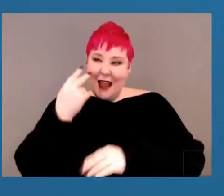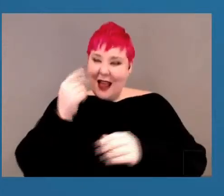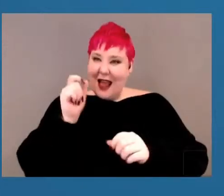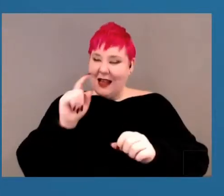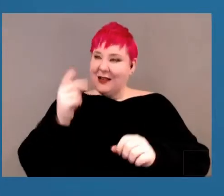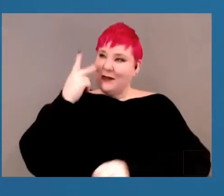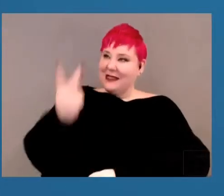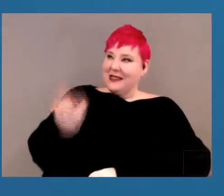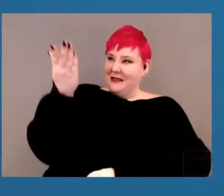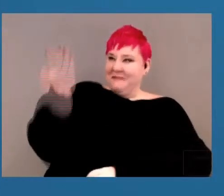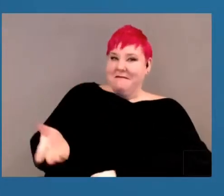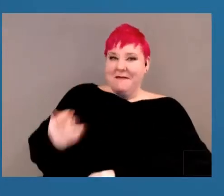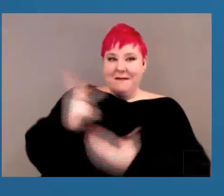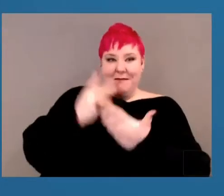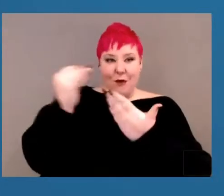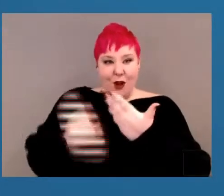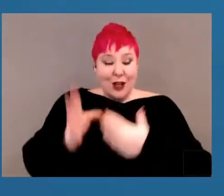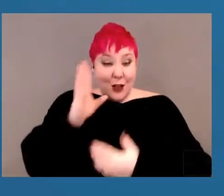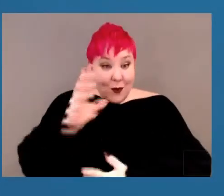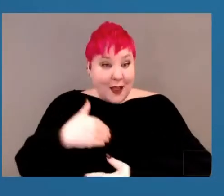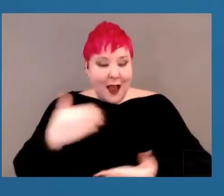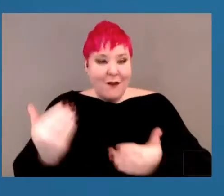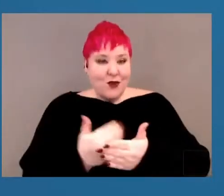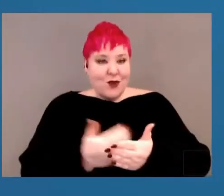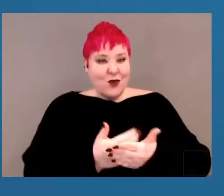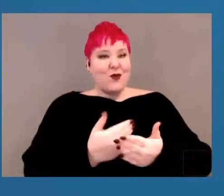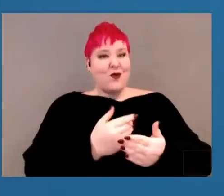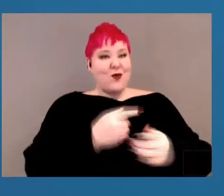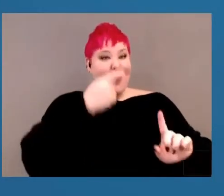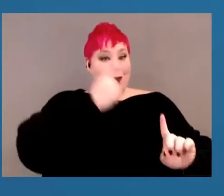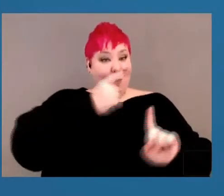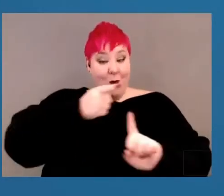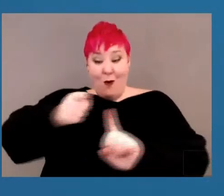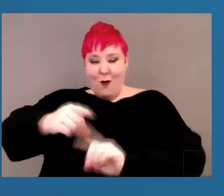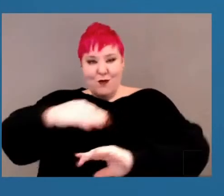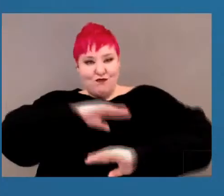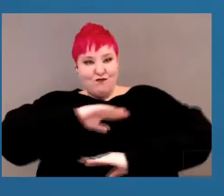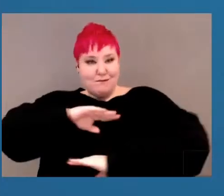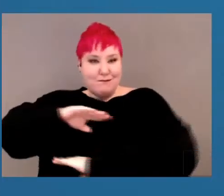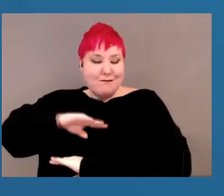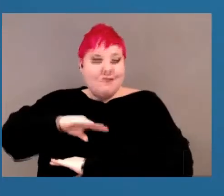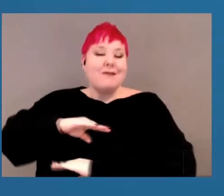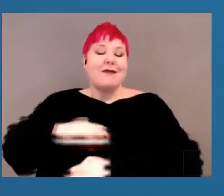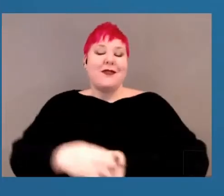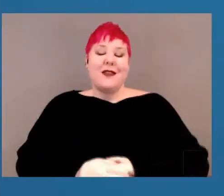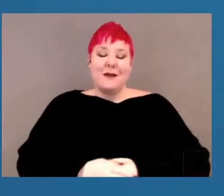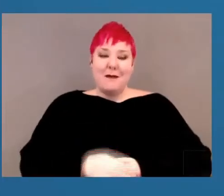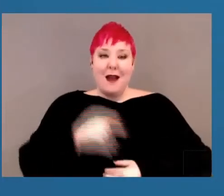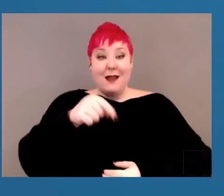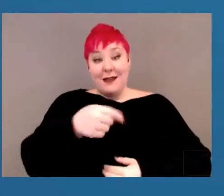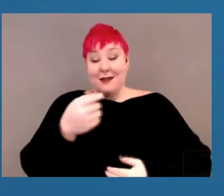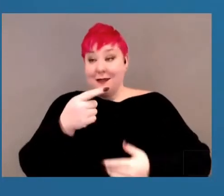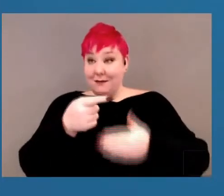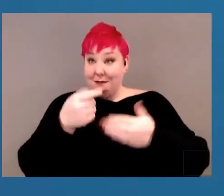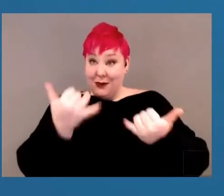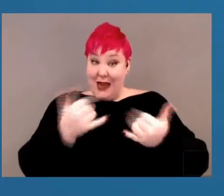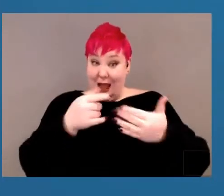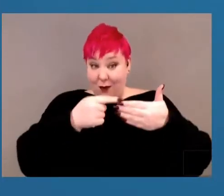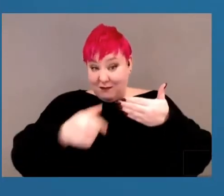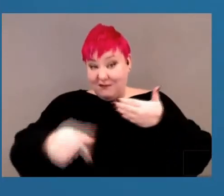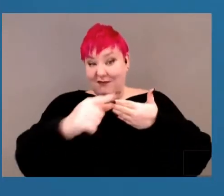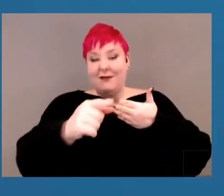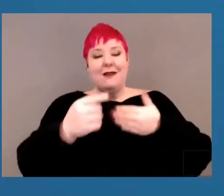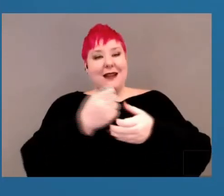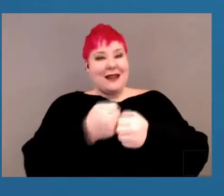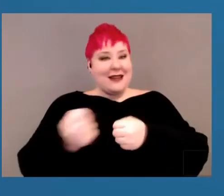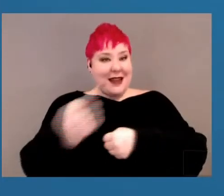more milestones in March and June, and certainly by October of the next year. And I want to give you a special round of applause for everything you and the whole team